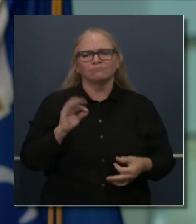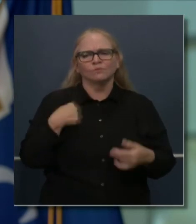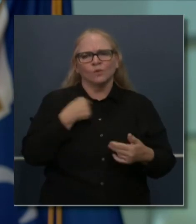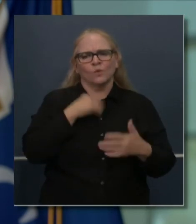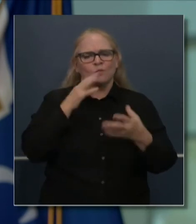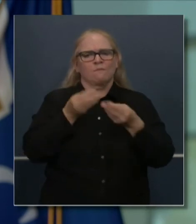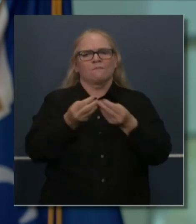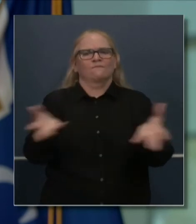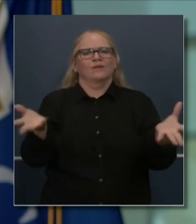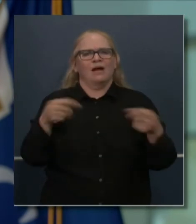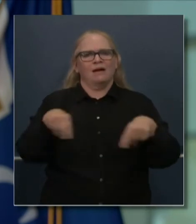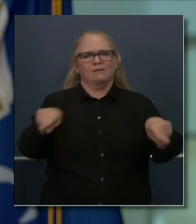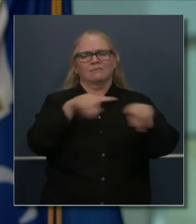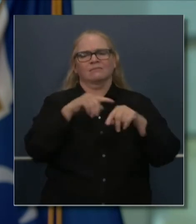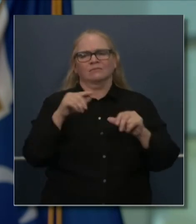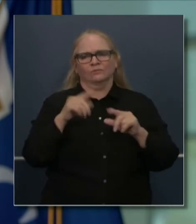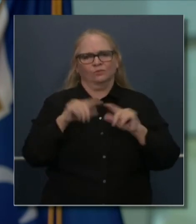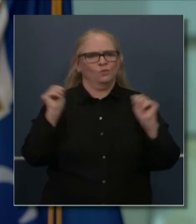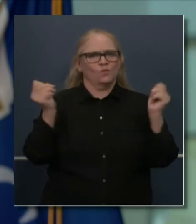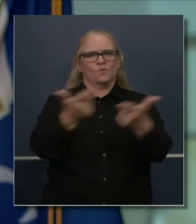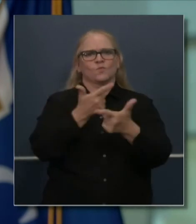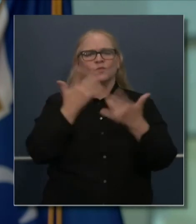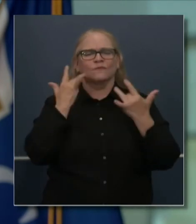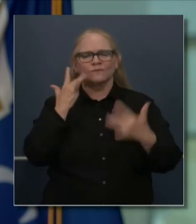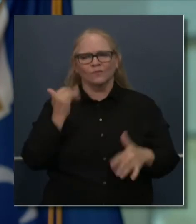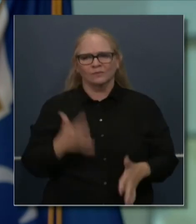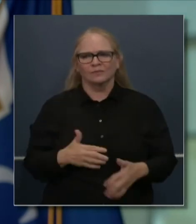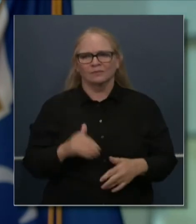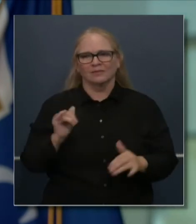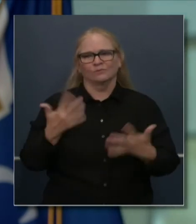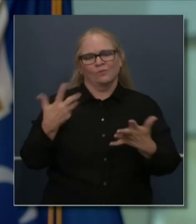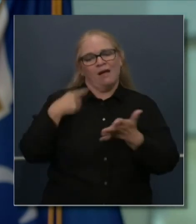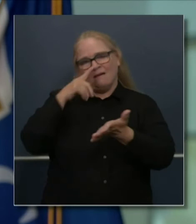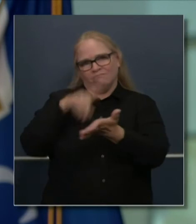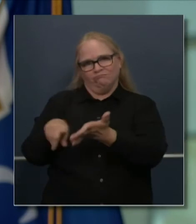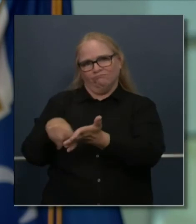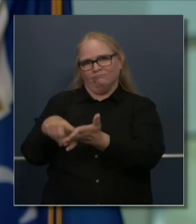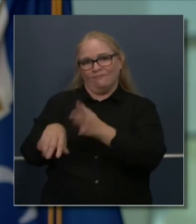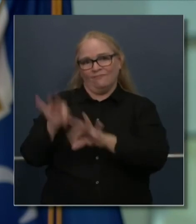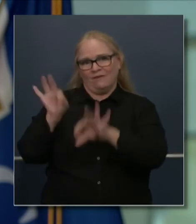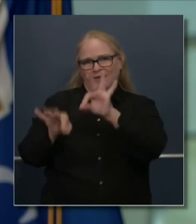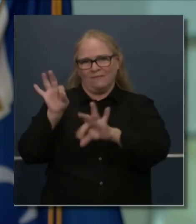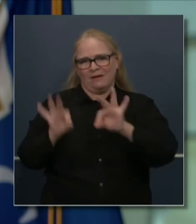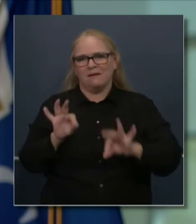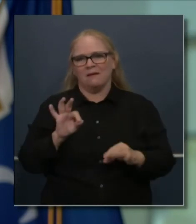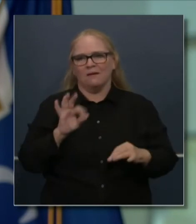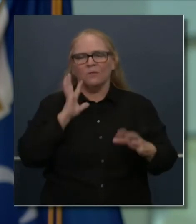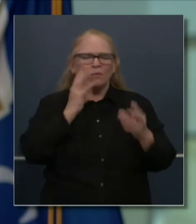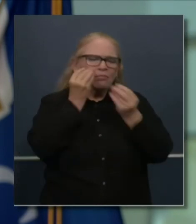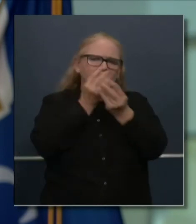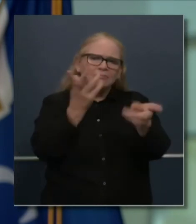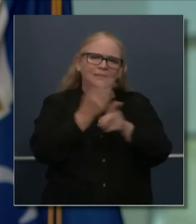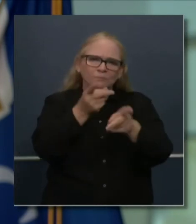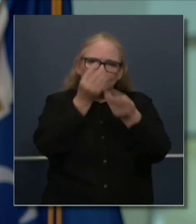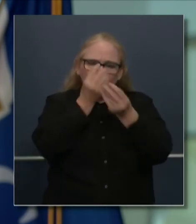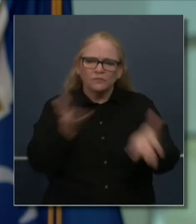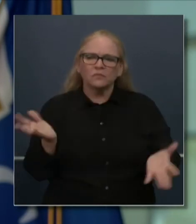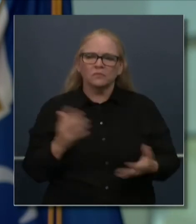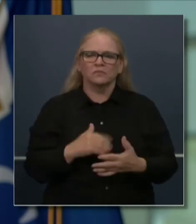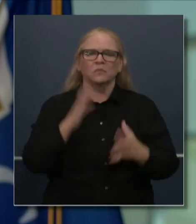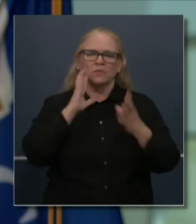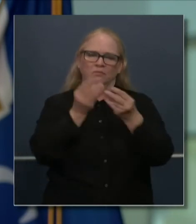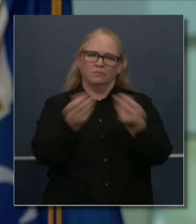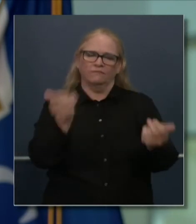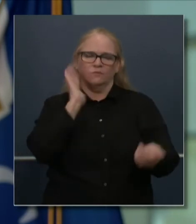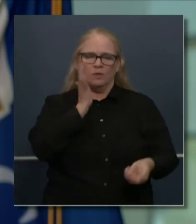of years. And so that's what the investigation will determine. That's what this process ultimately will resolve.